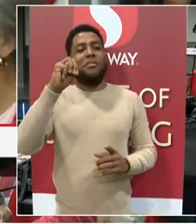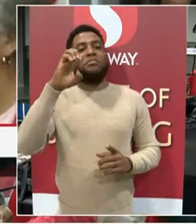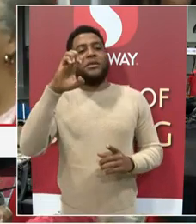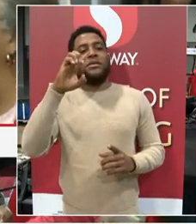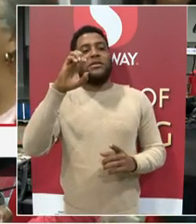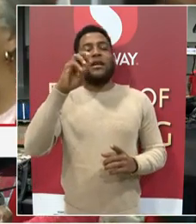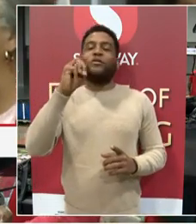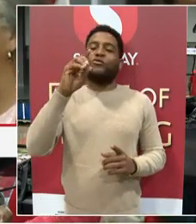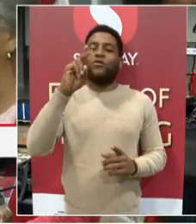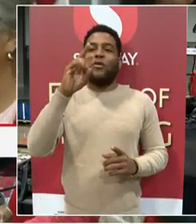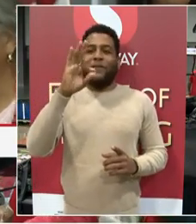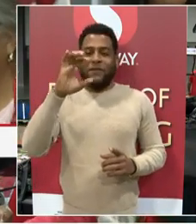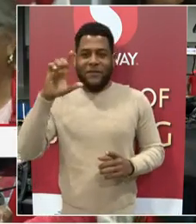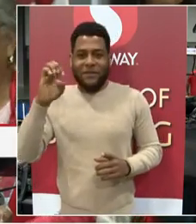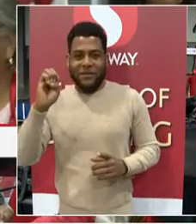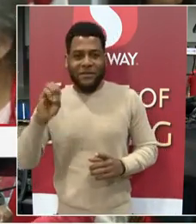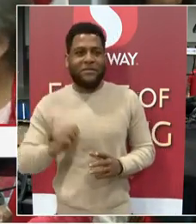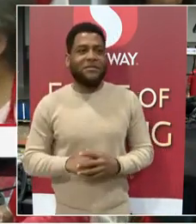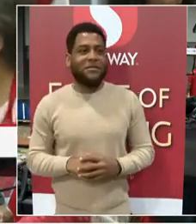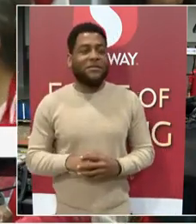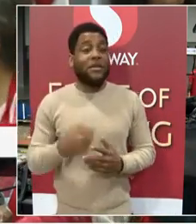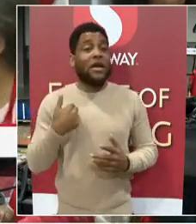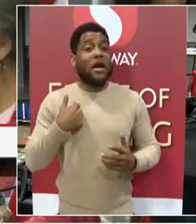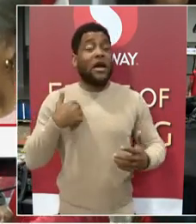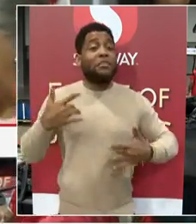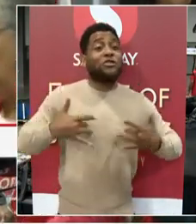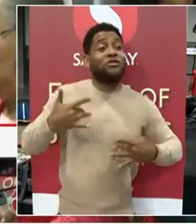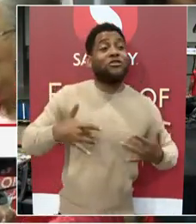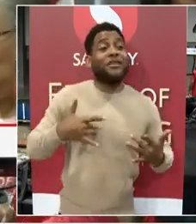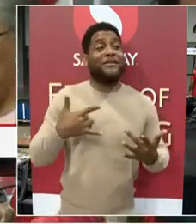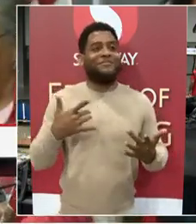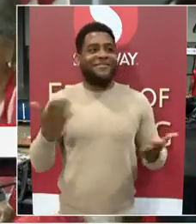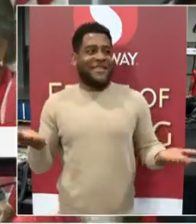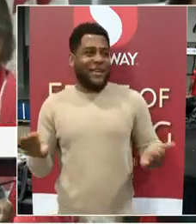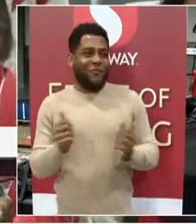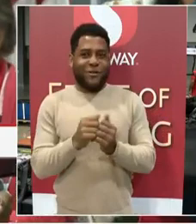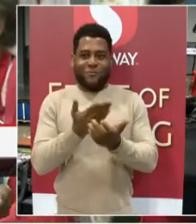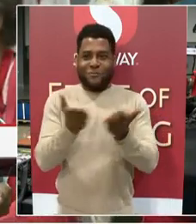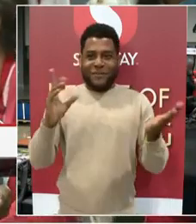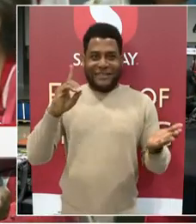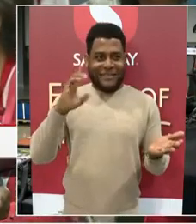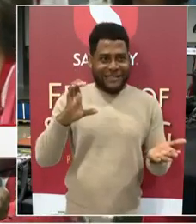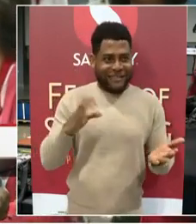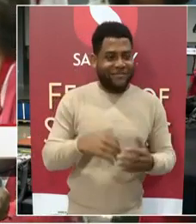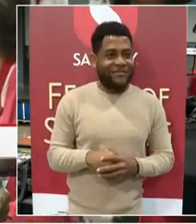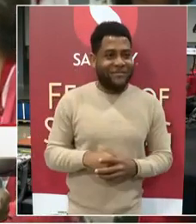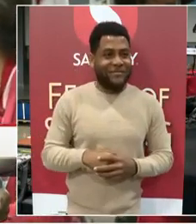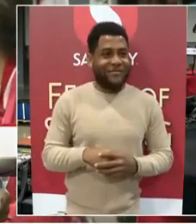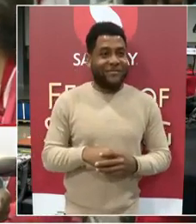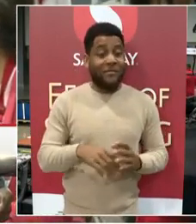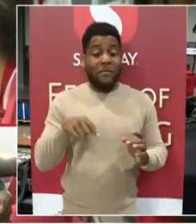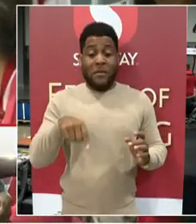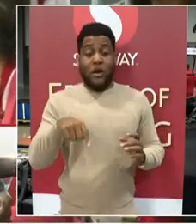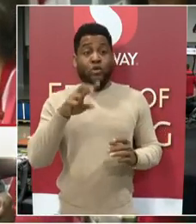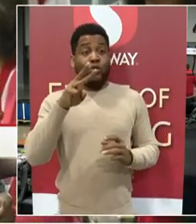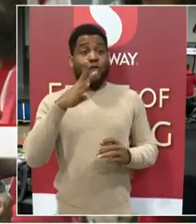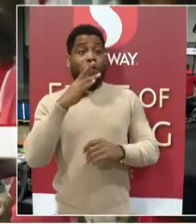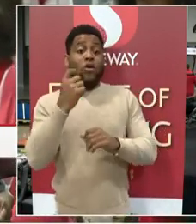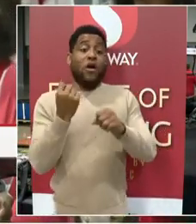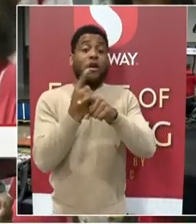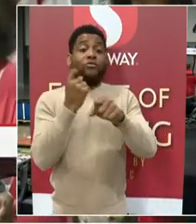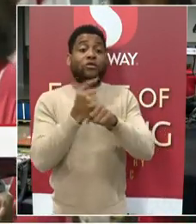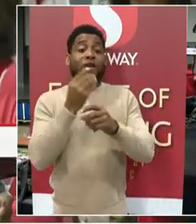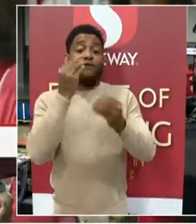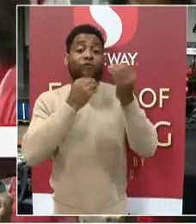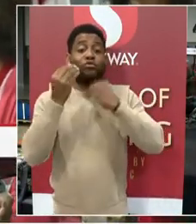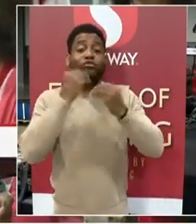Mayor Bowser and my colleagues on the Council of the District of Columbia. This is the 24th annual Feast of Sharing, and I want to thank the mayor